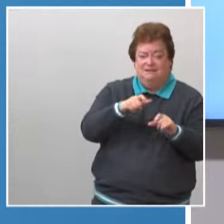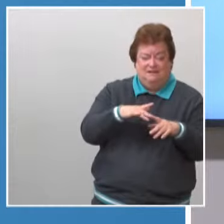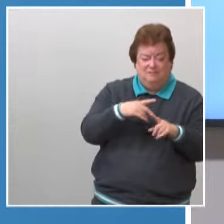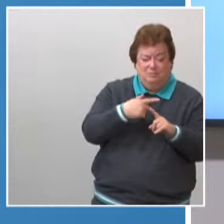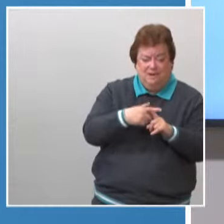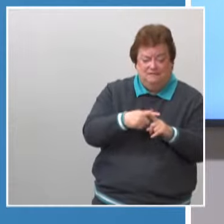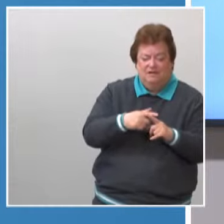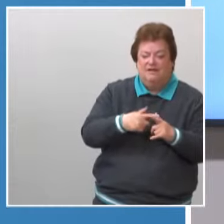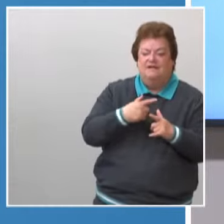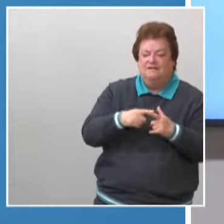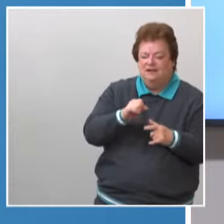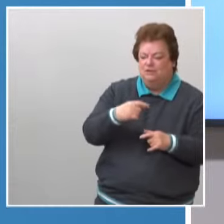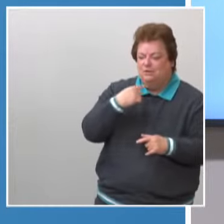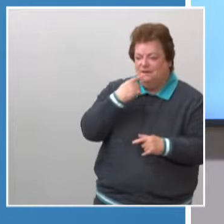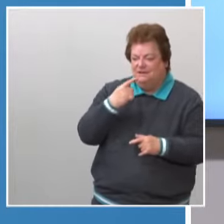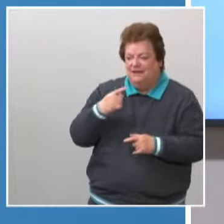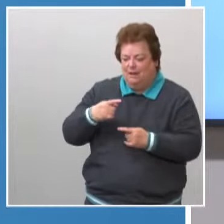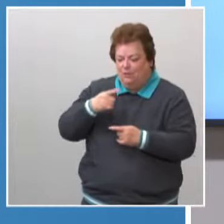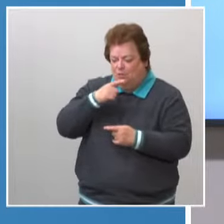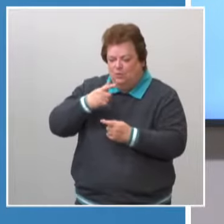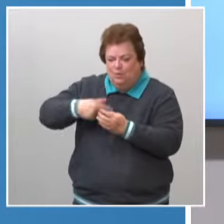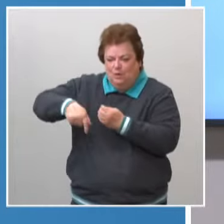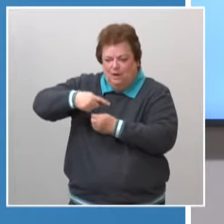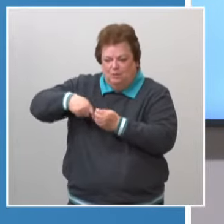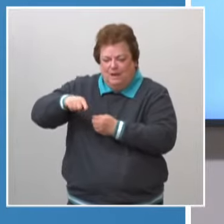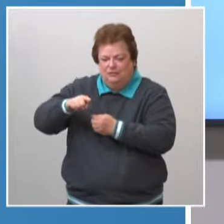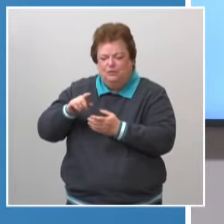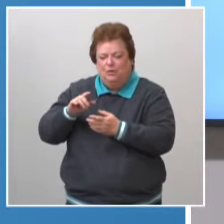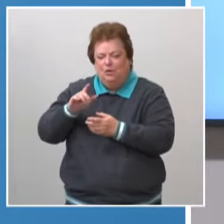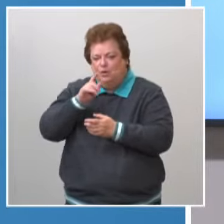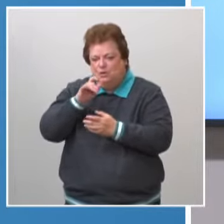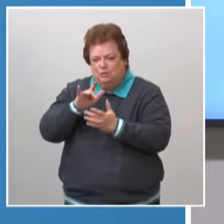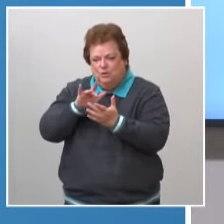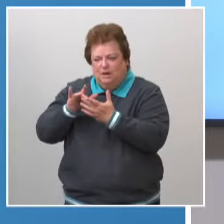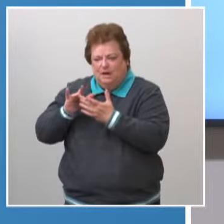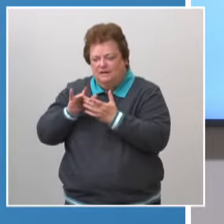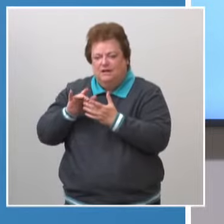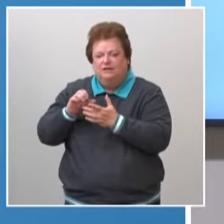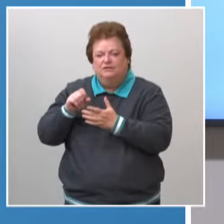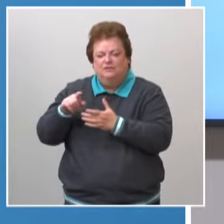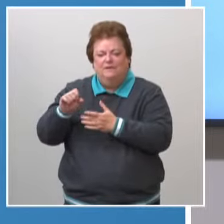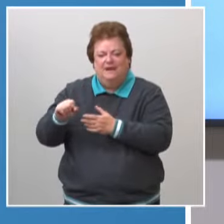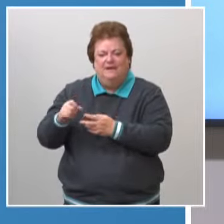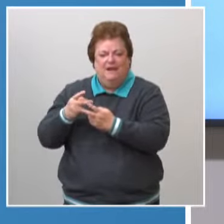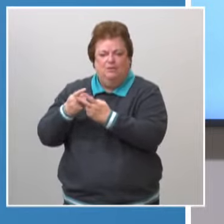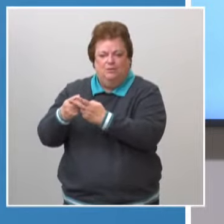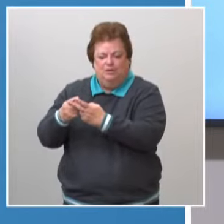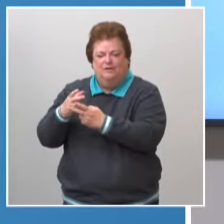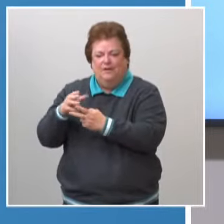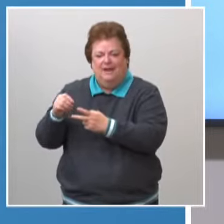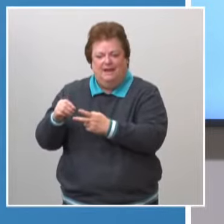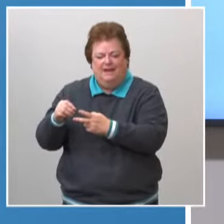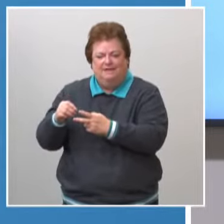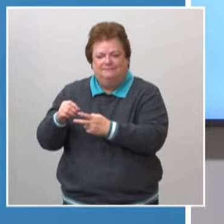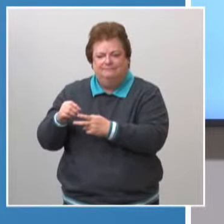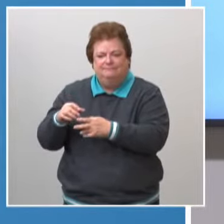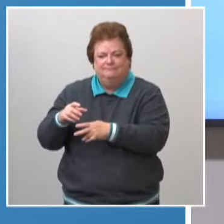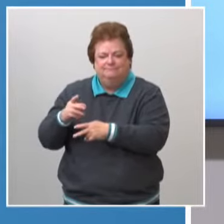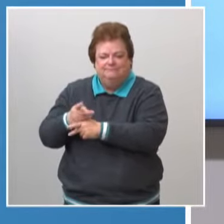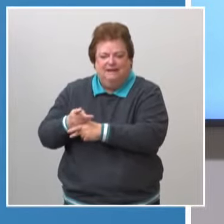can tell those, your loved ones around you or those that you've been in contact with, so that they can quarantine and take appropriate measures and